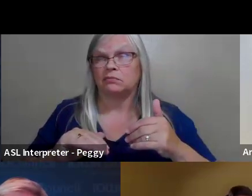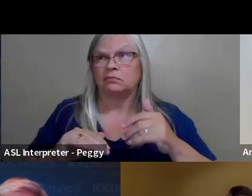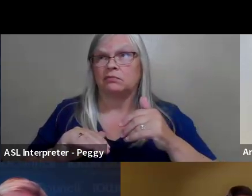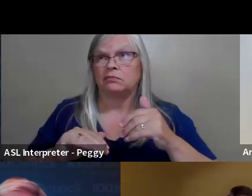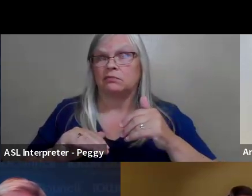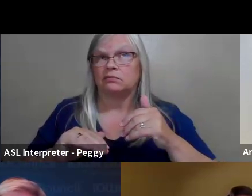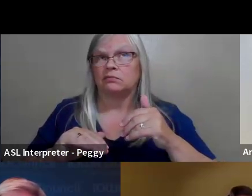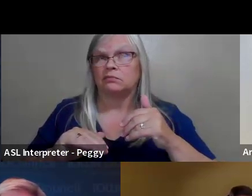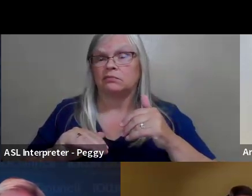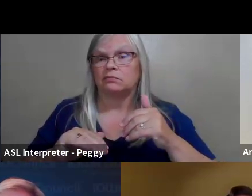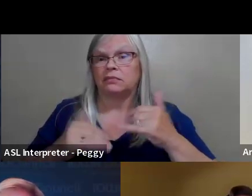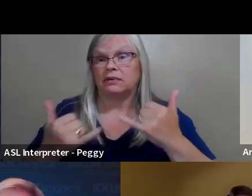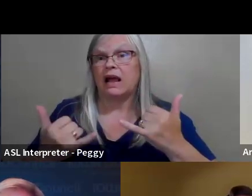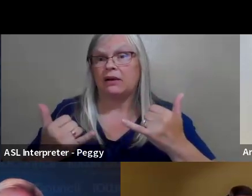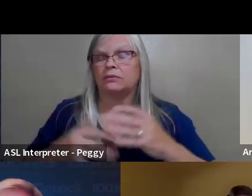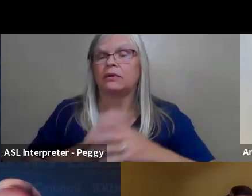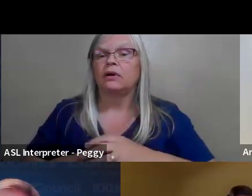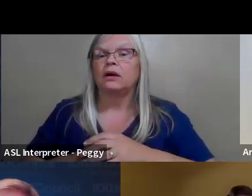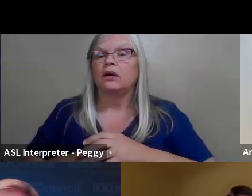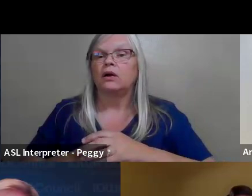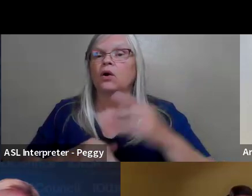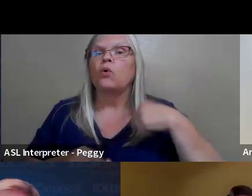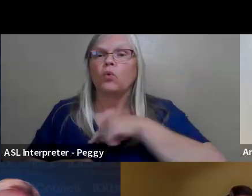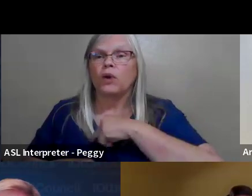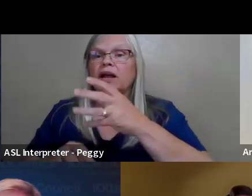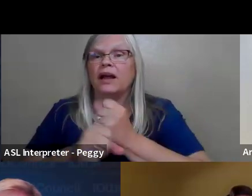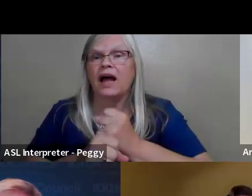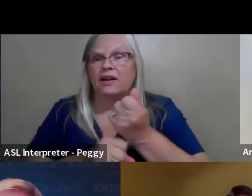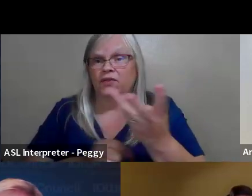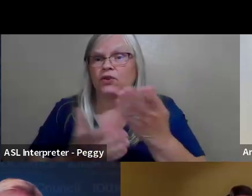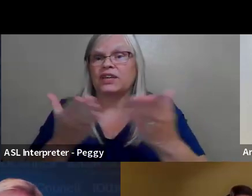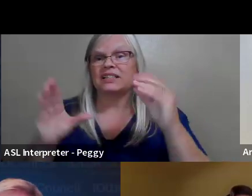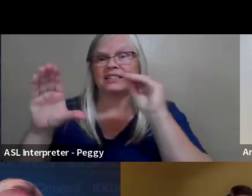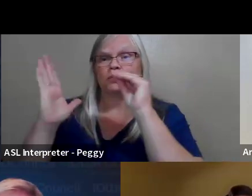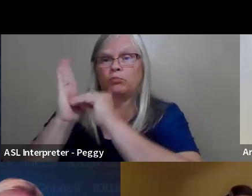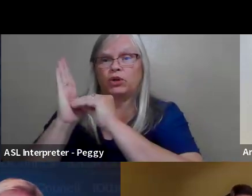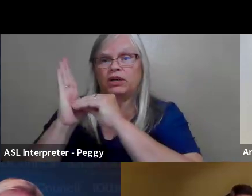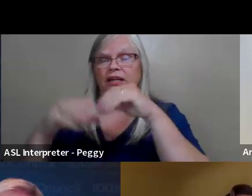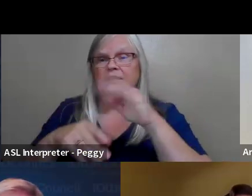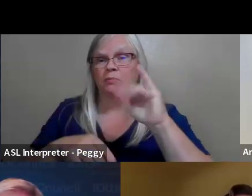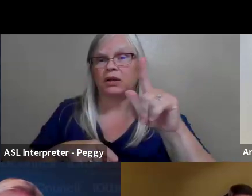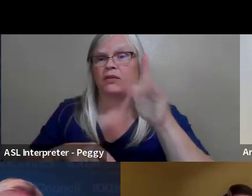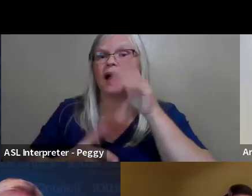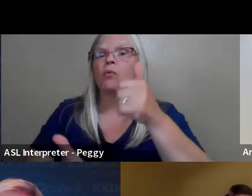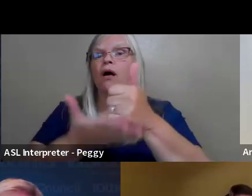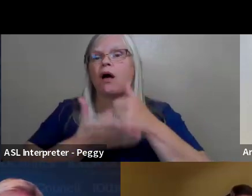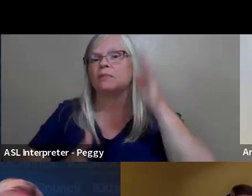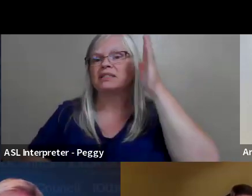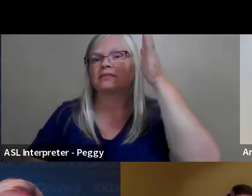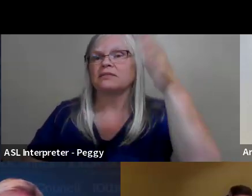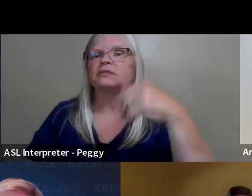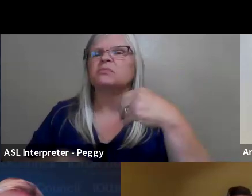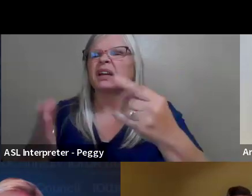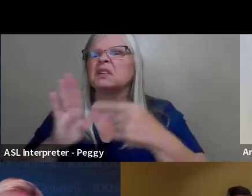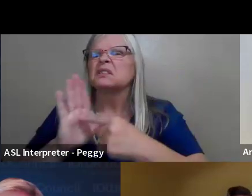otherwise. We were able to get a few things in that bill that could be helpful to us in the future. For